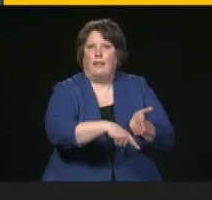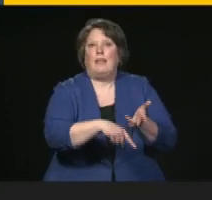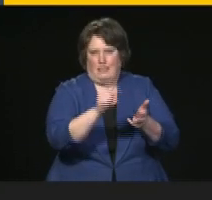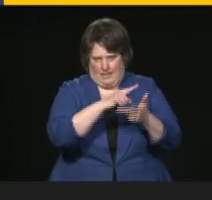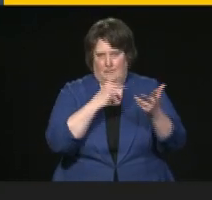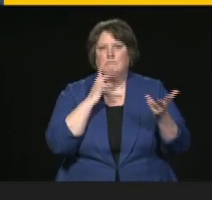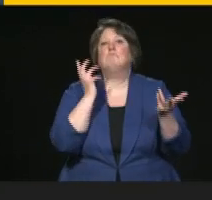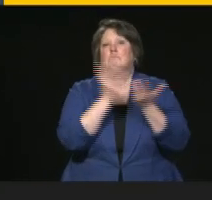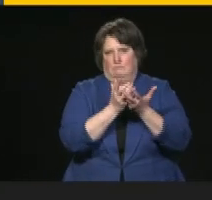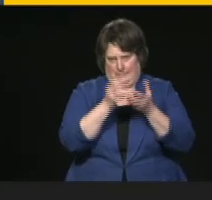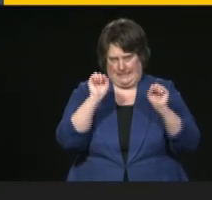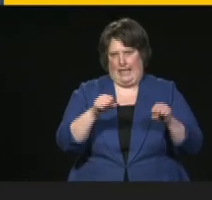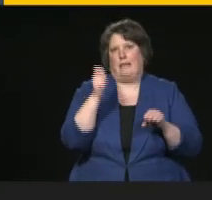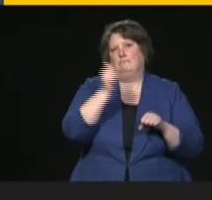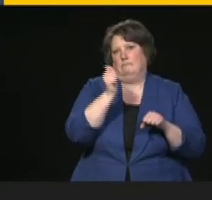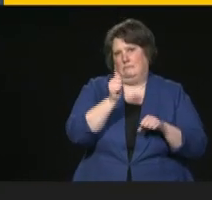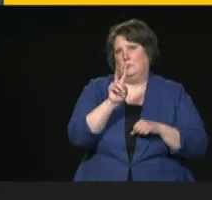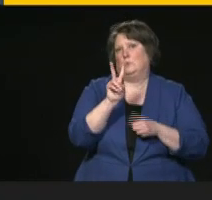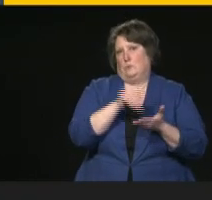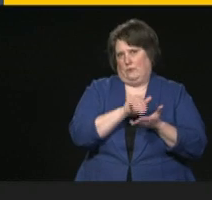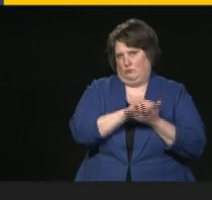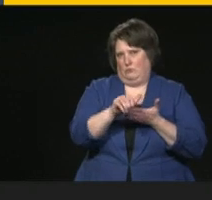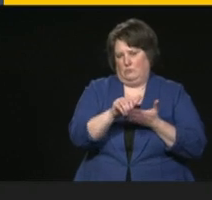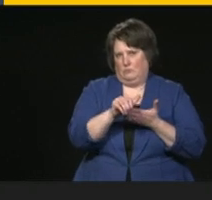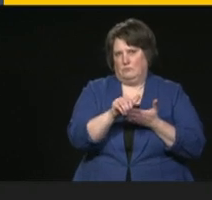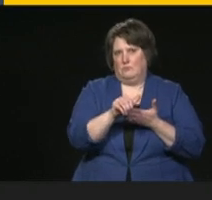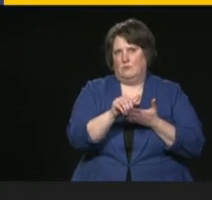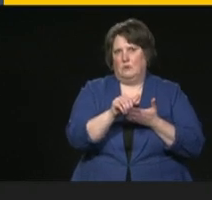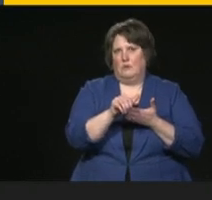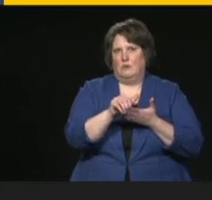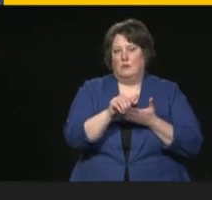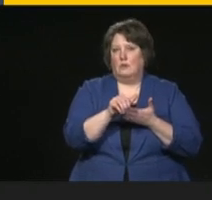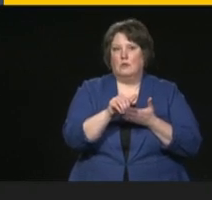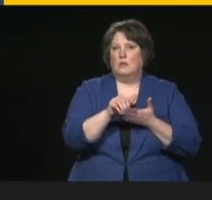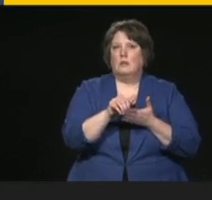There doesn't have to be a separation between the employee-employer.